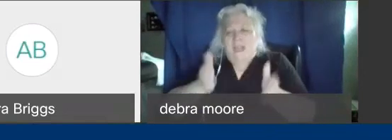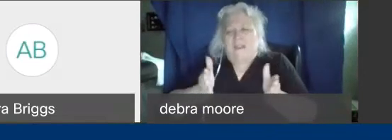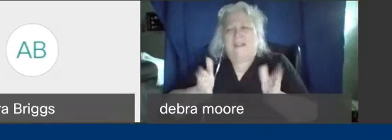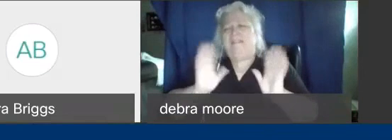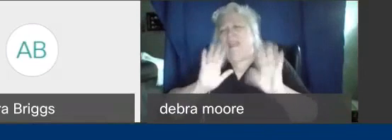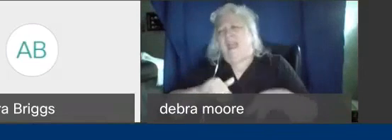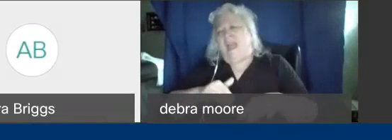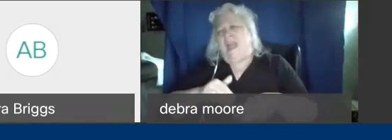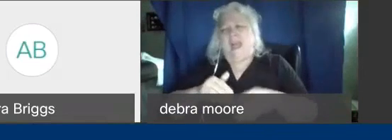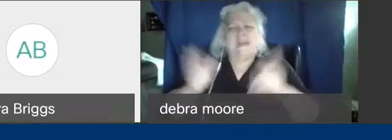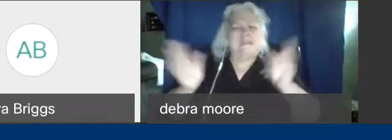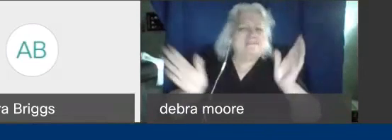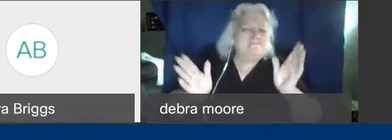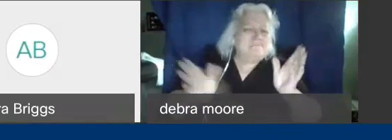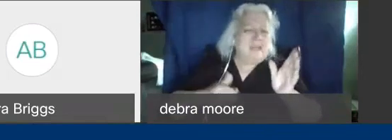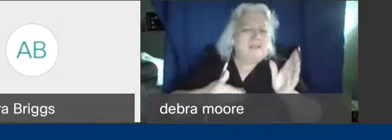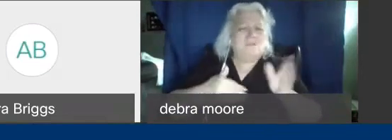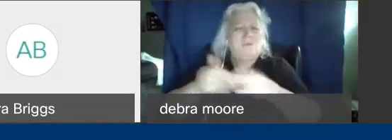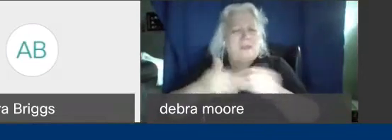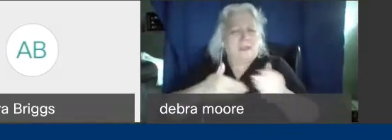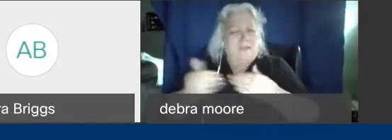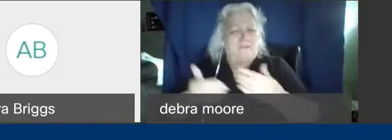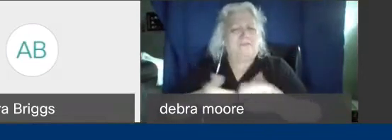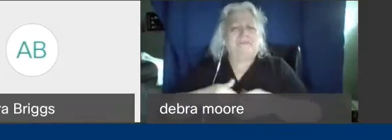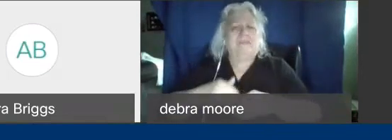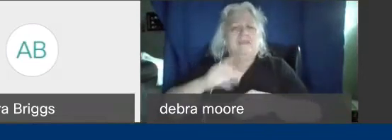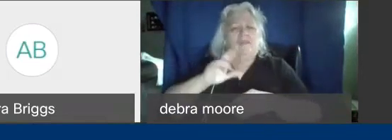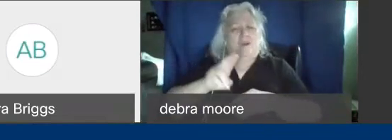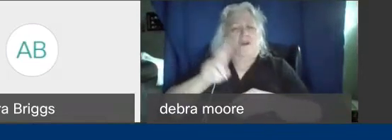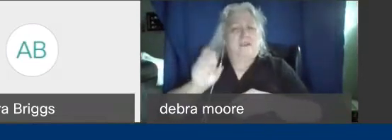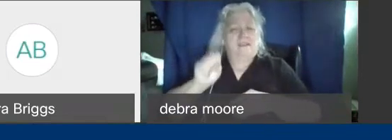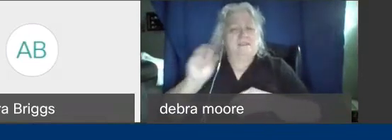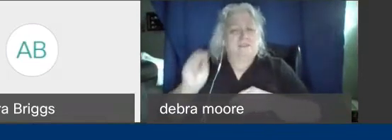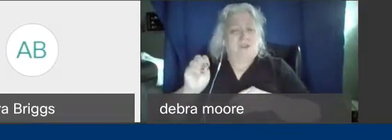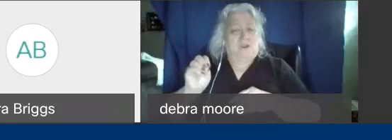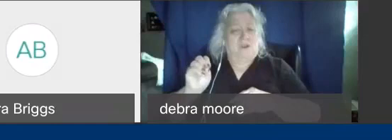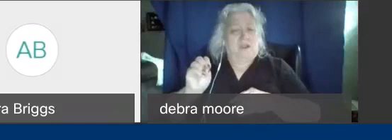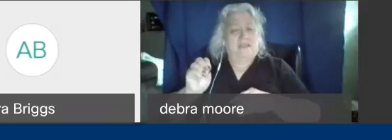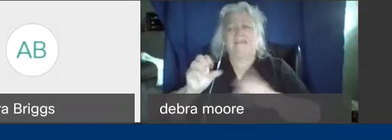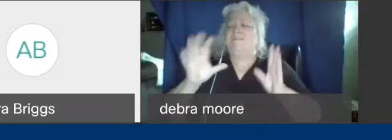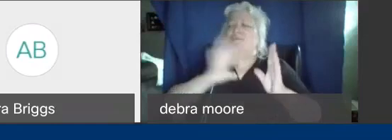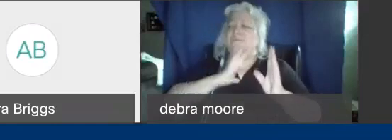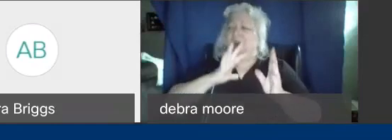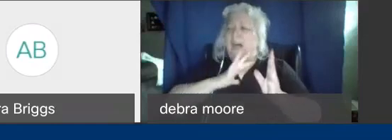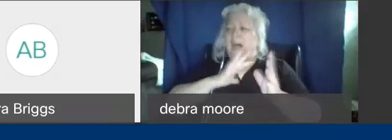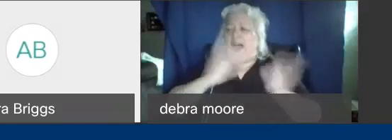or assists in hazing. So that would be if your RSO is condoning hazing